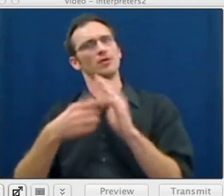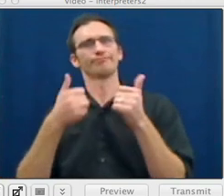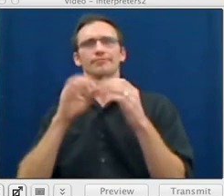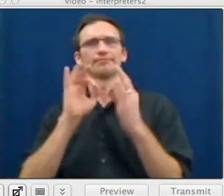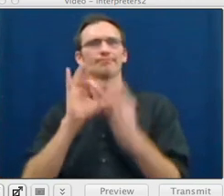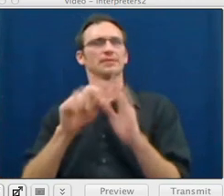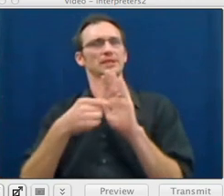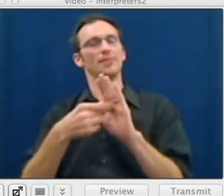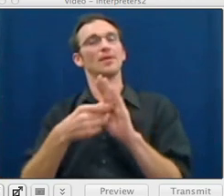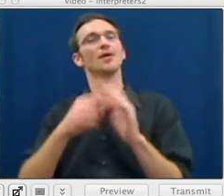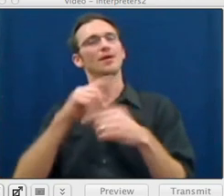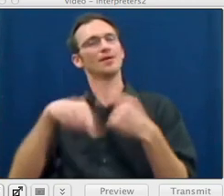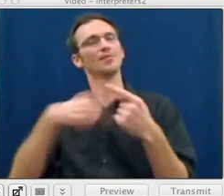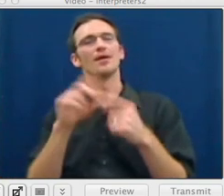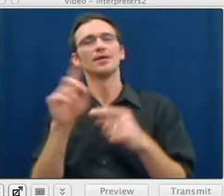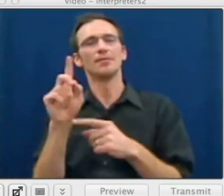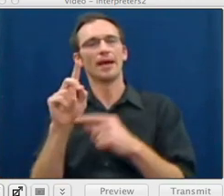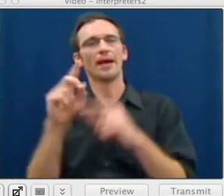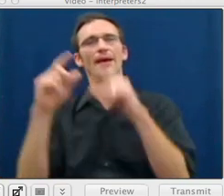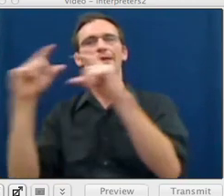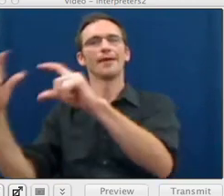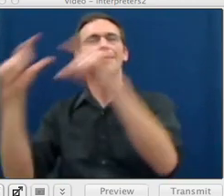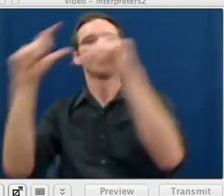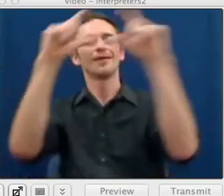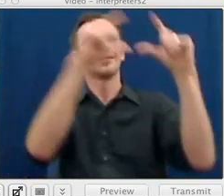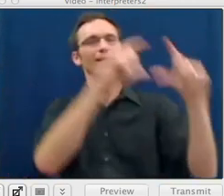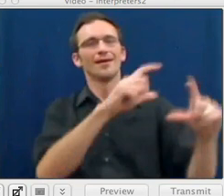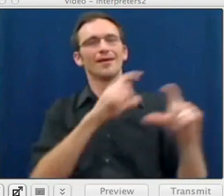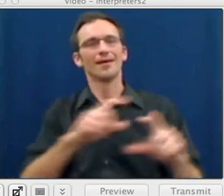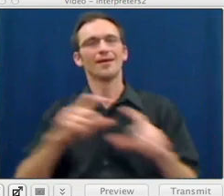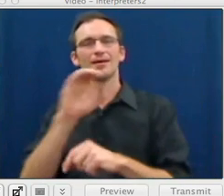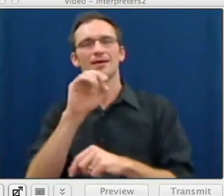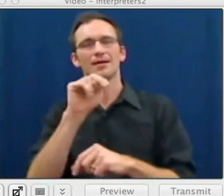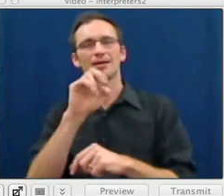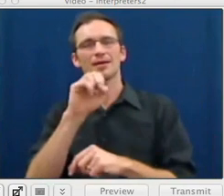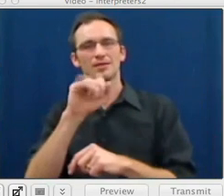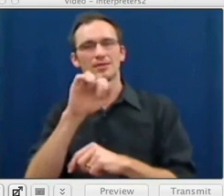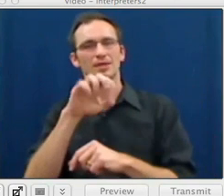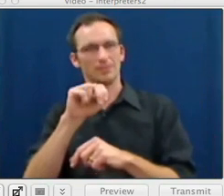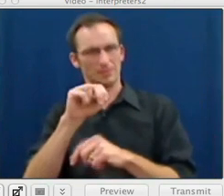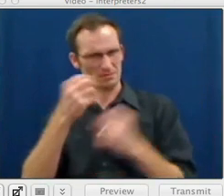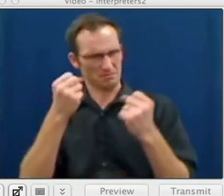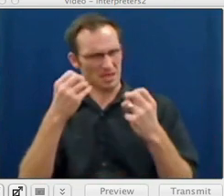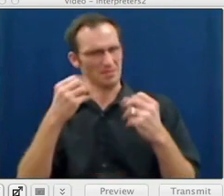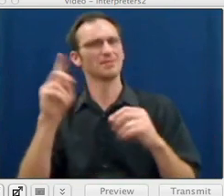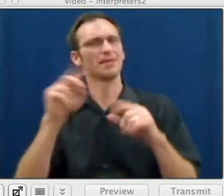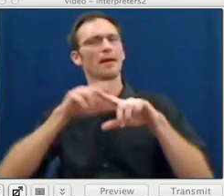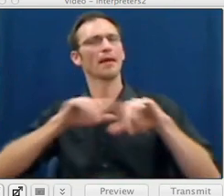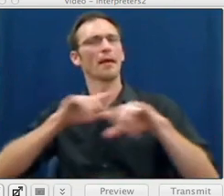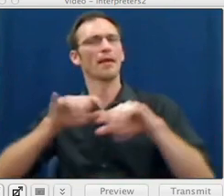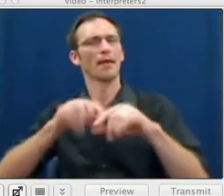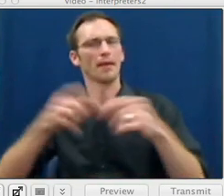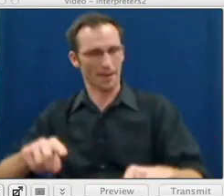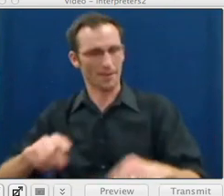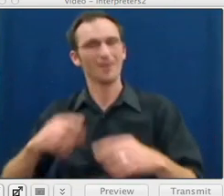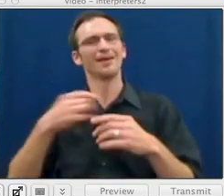constellation. It's interesting to me that in that case, the thing that this interpreter says at the very end of the case is actually